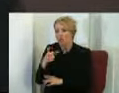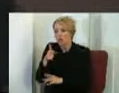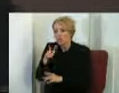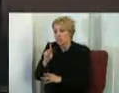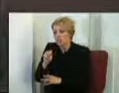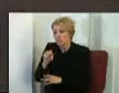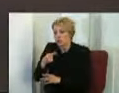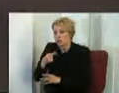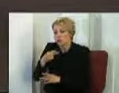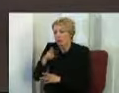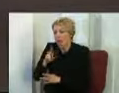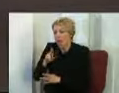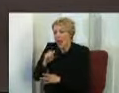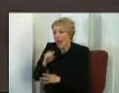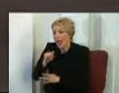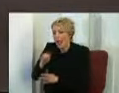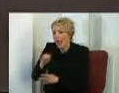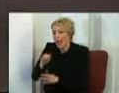LGBTQIAATSSGL community,